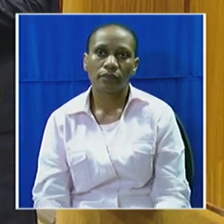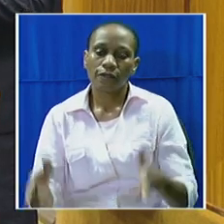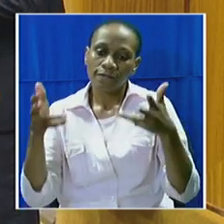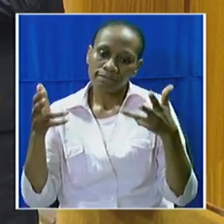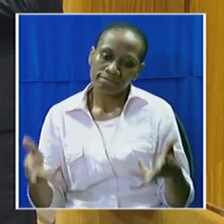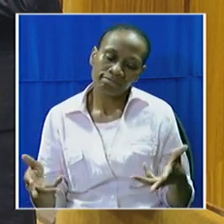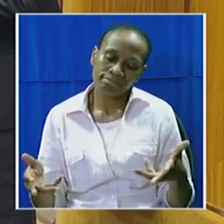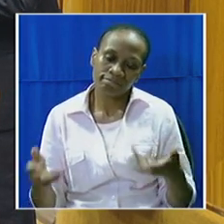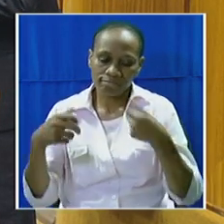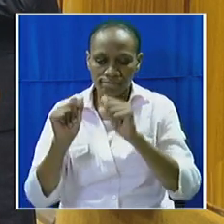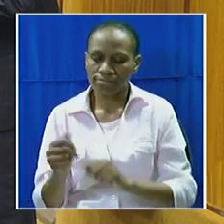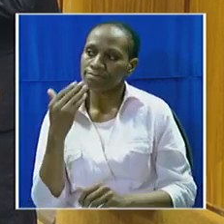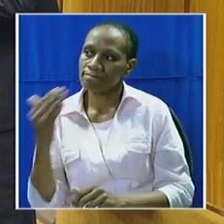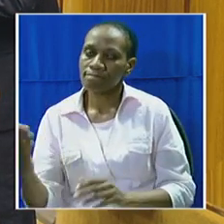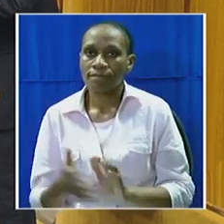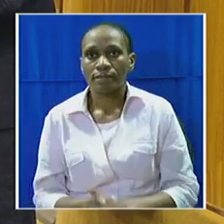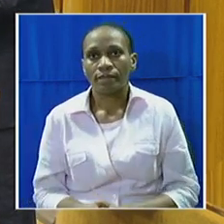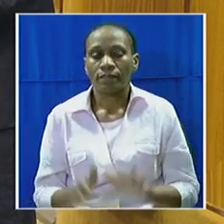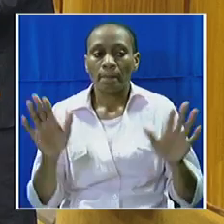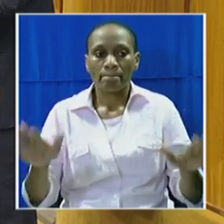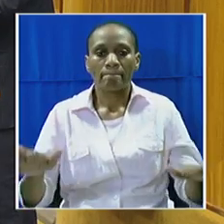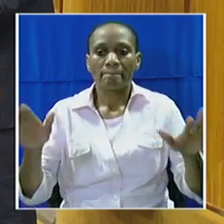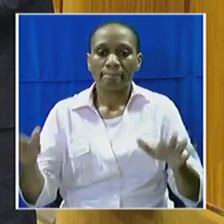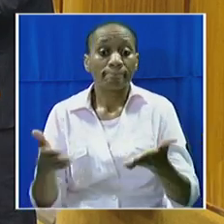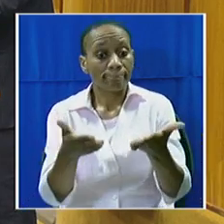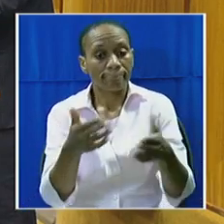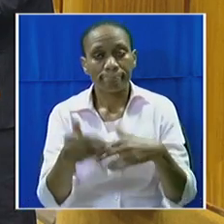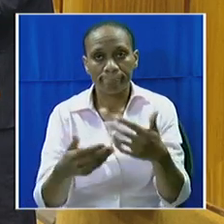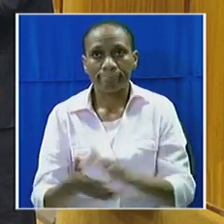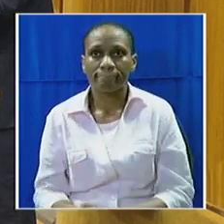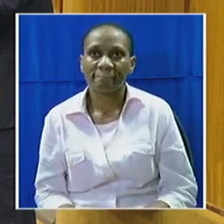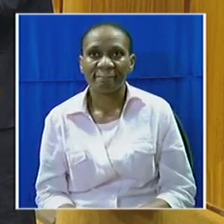Thanks, Chair. Order, Honourable Member. You may continue, Honourable Member.